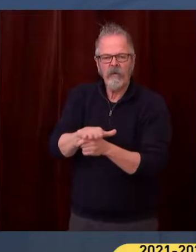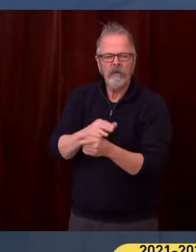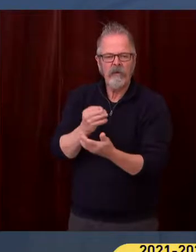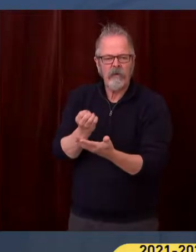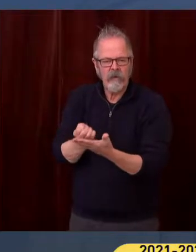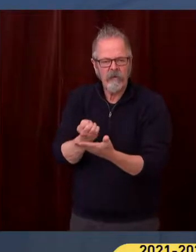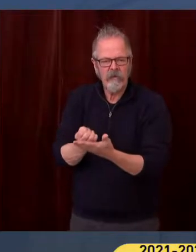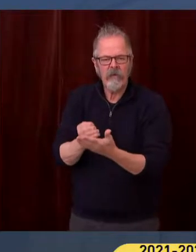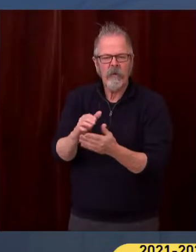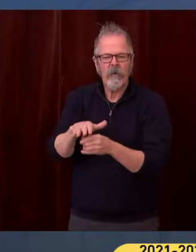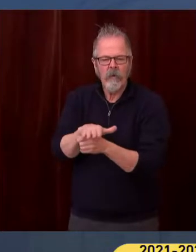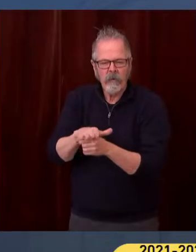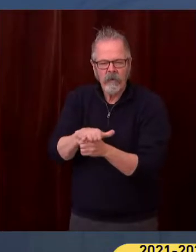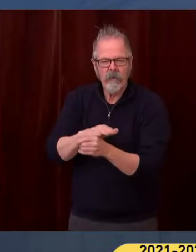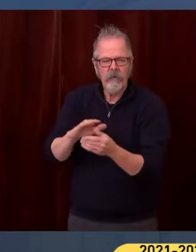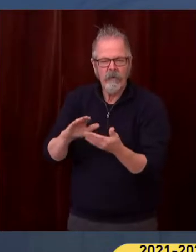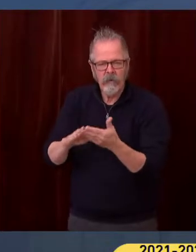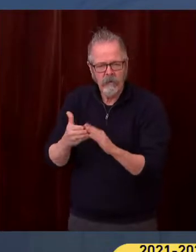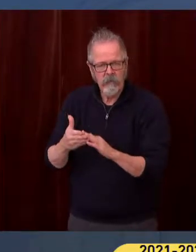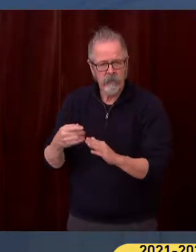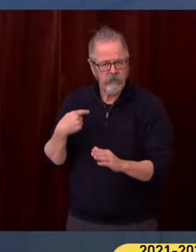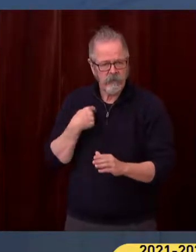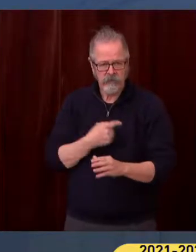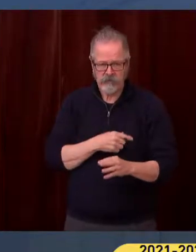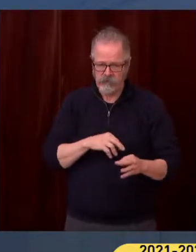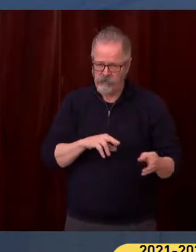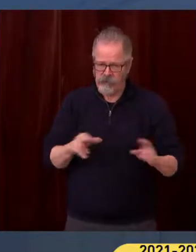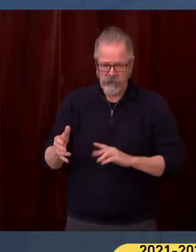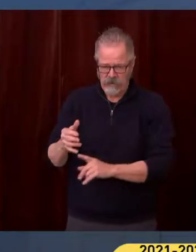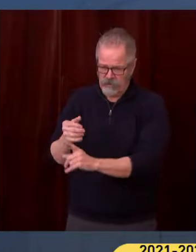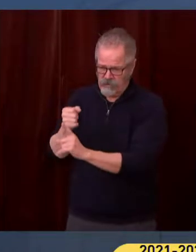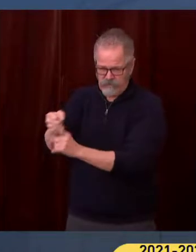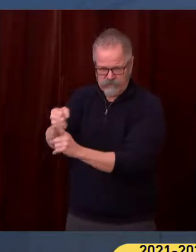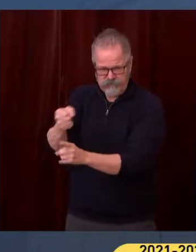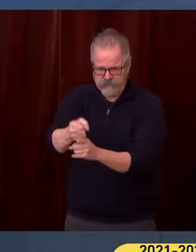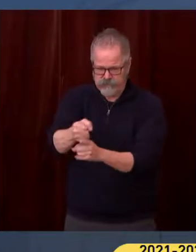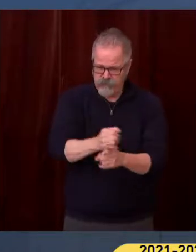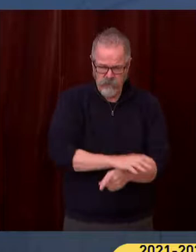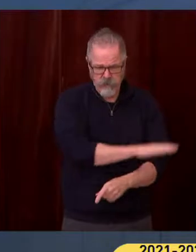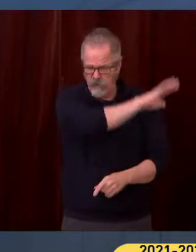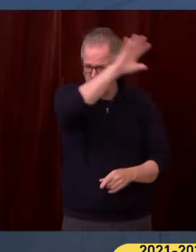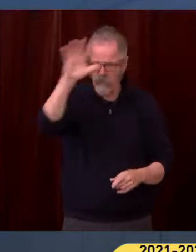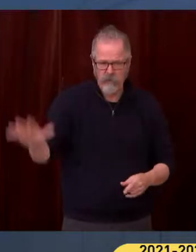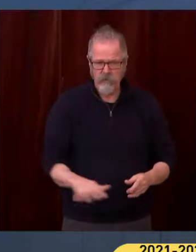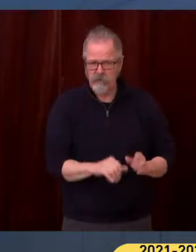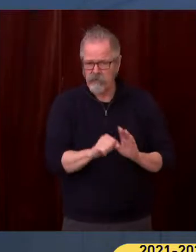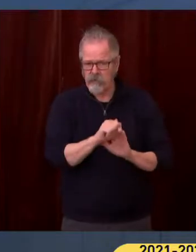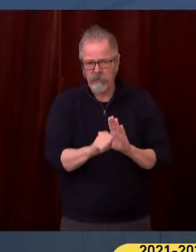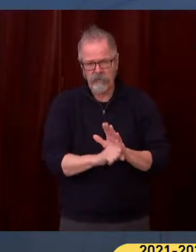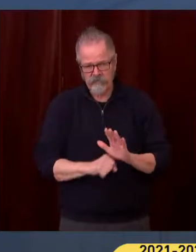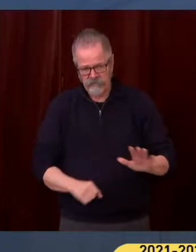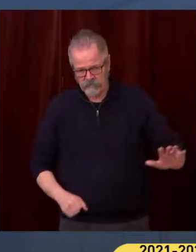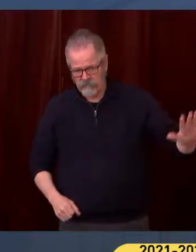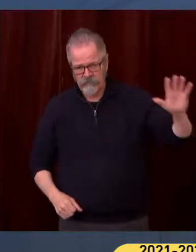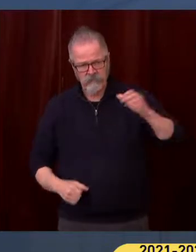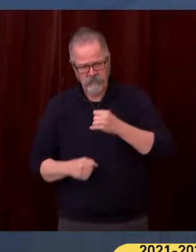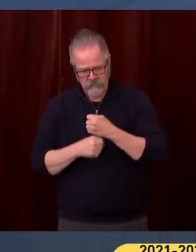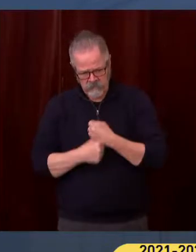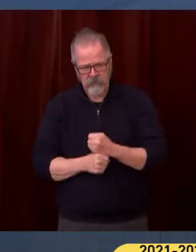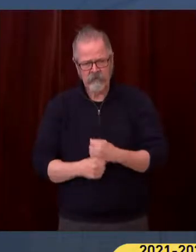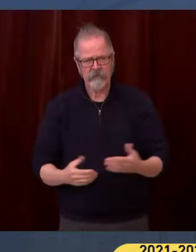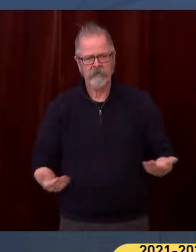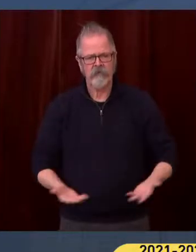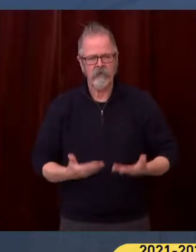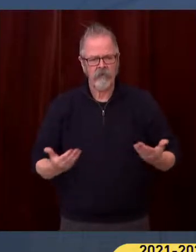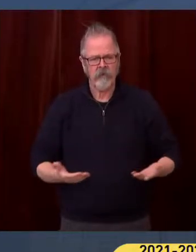that. R It's time to deliver what Washington deserves, which is homegrown renewable fuels. R thank you, Representative Fitzgibbon, for